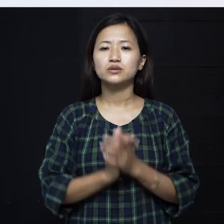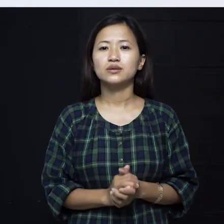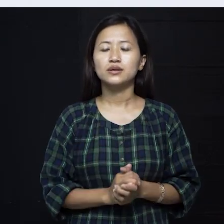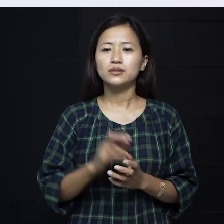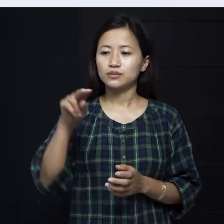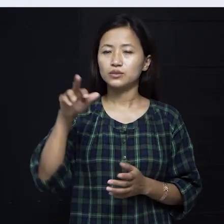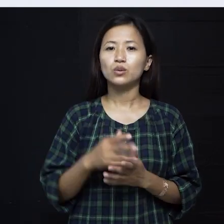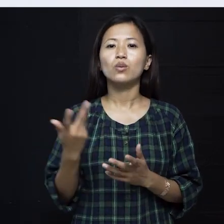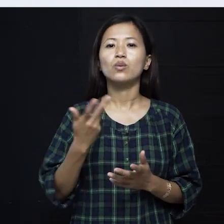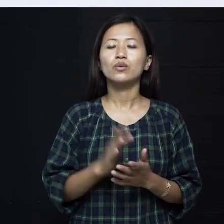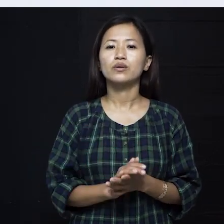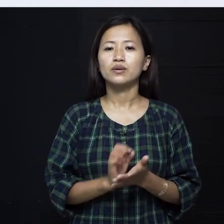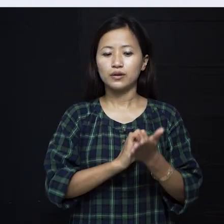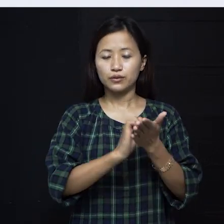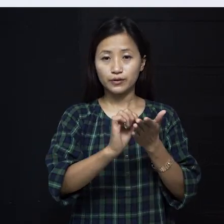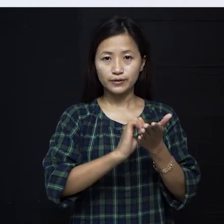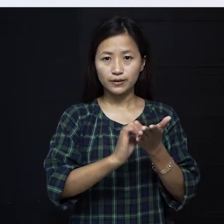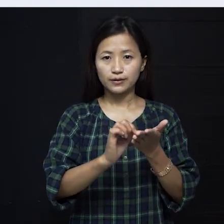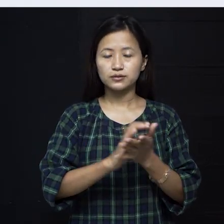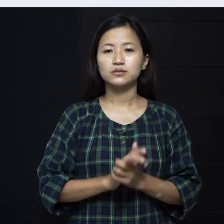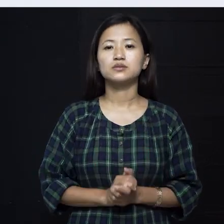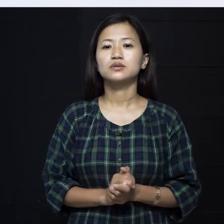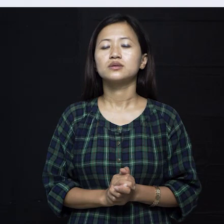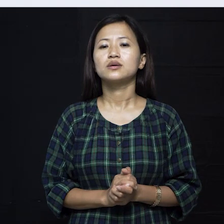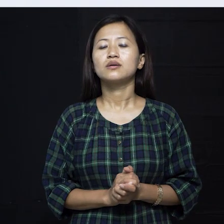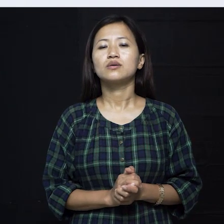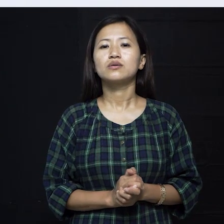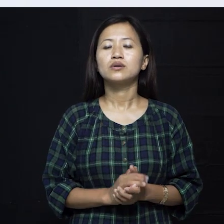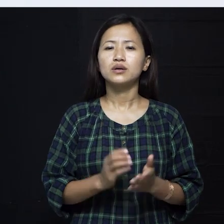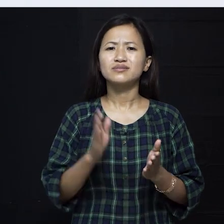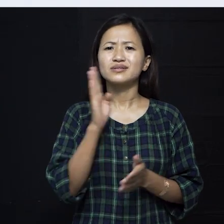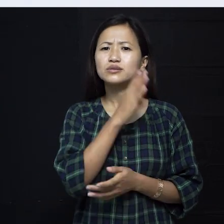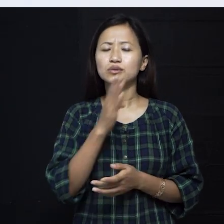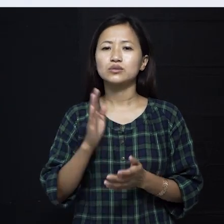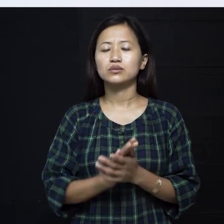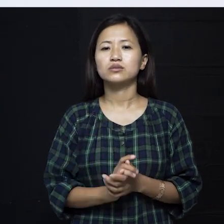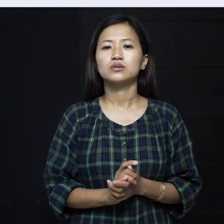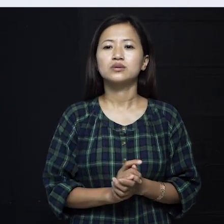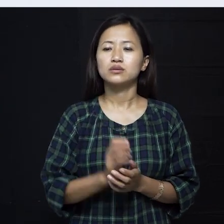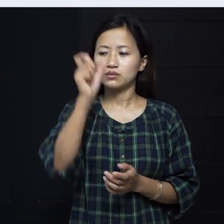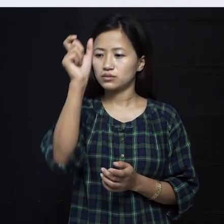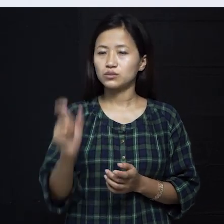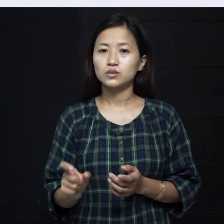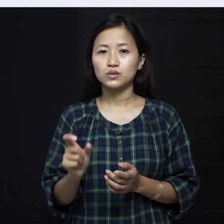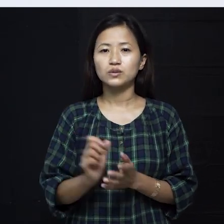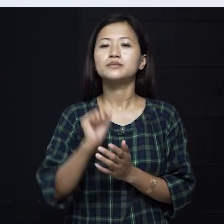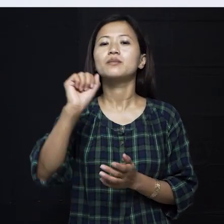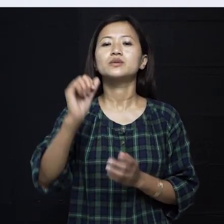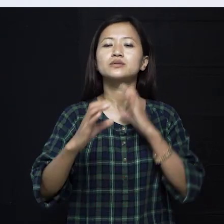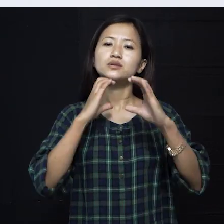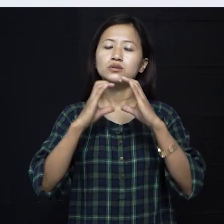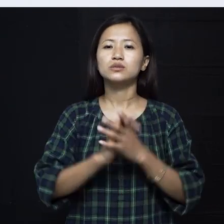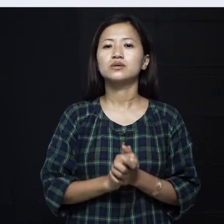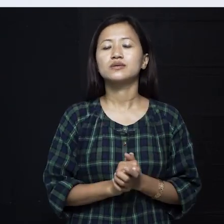means where you write letters, okay? You write letters and so on. So those are called as personal communication,